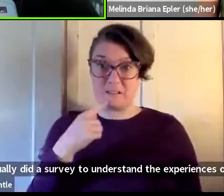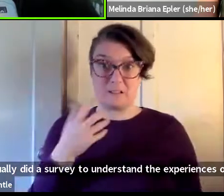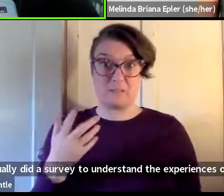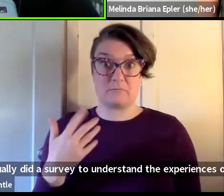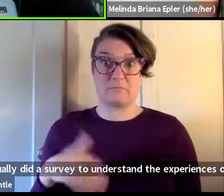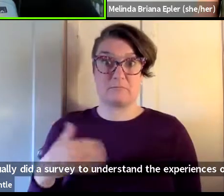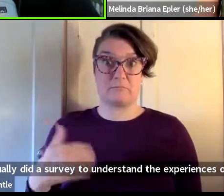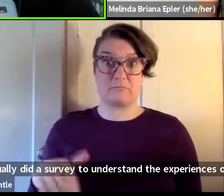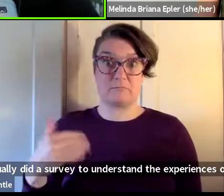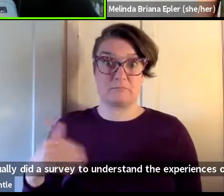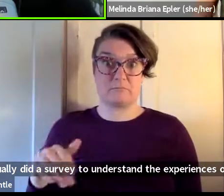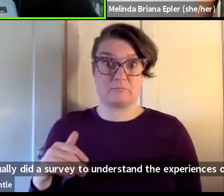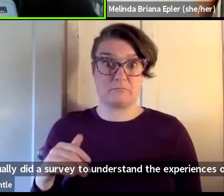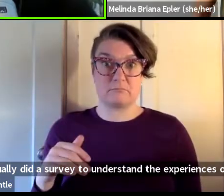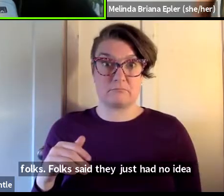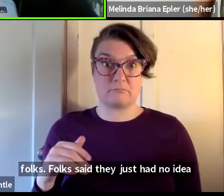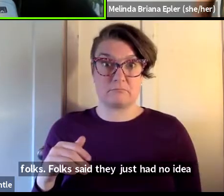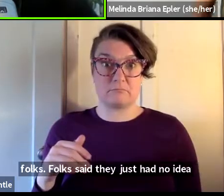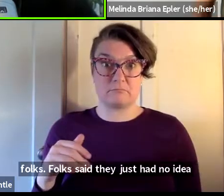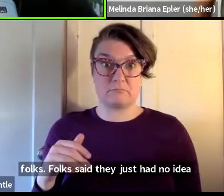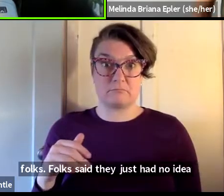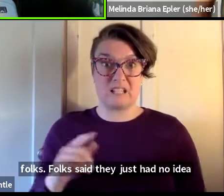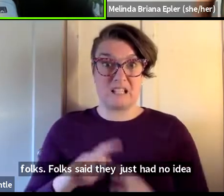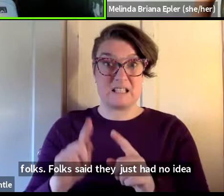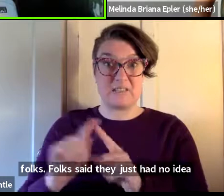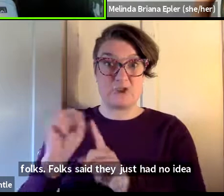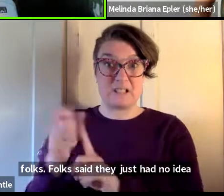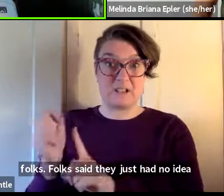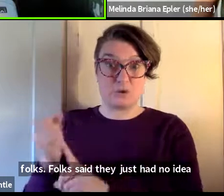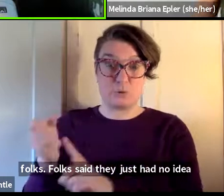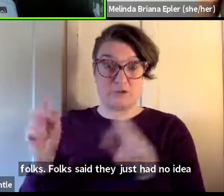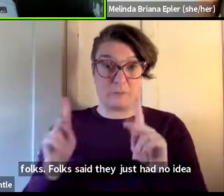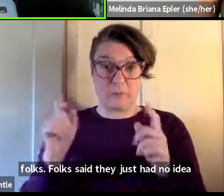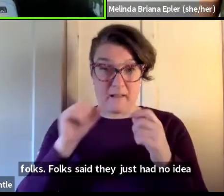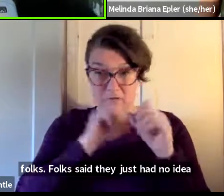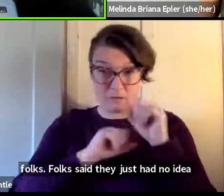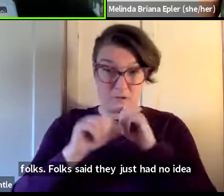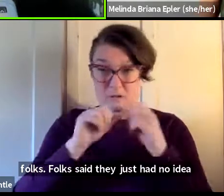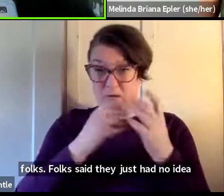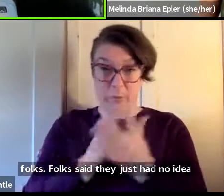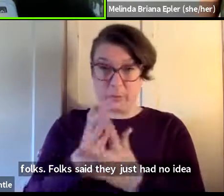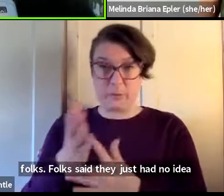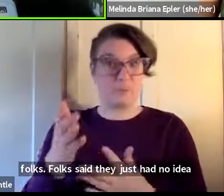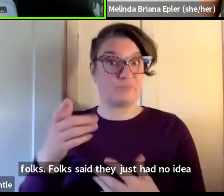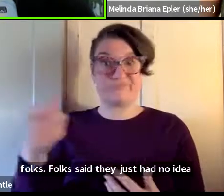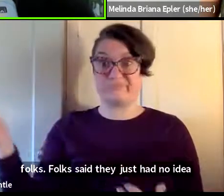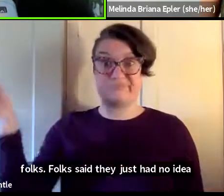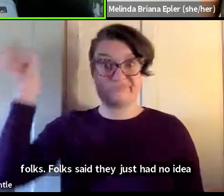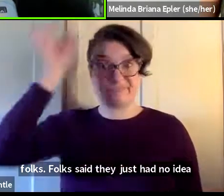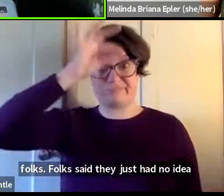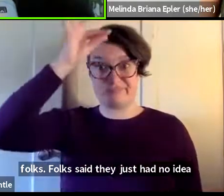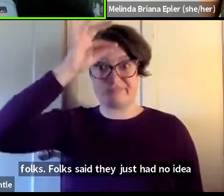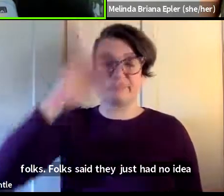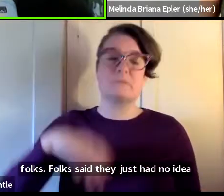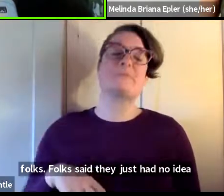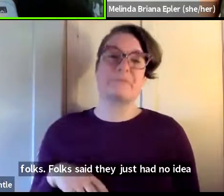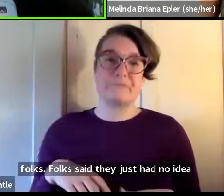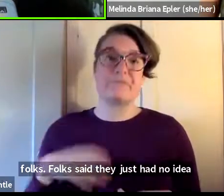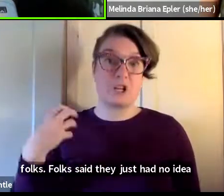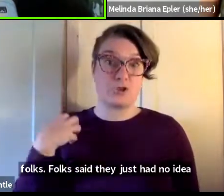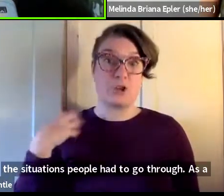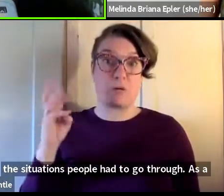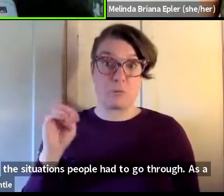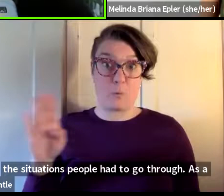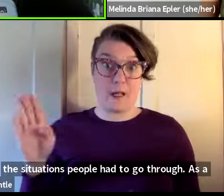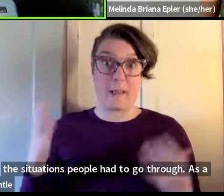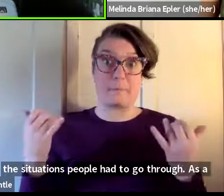idea the situations that people had to go through. Now, as a result, General Webb now